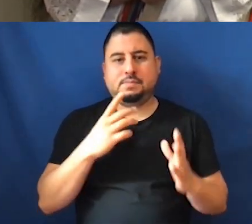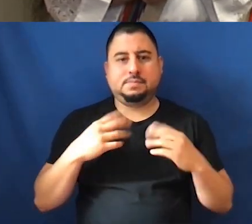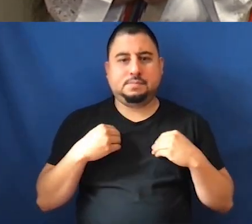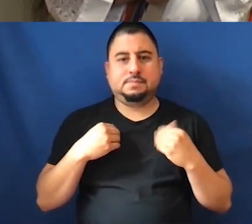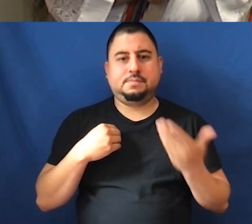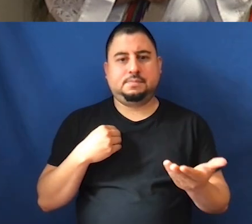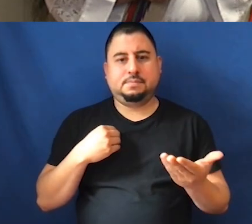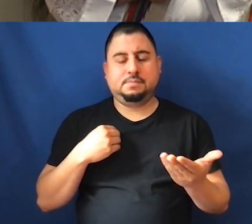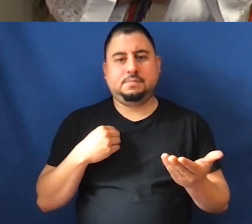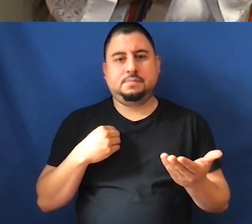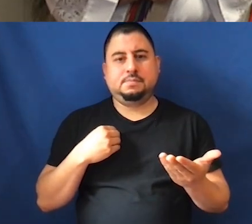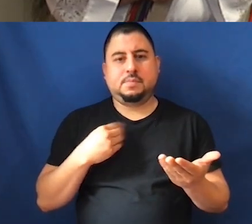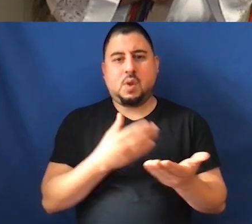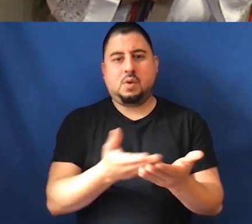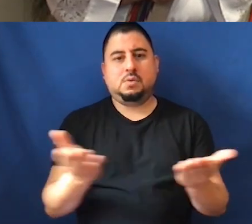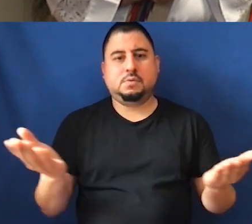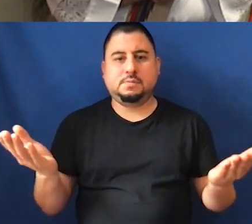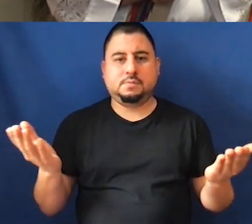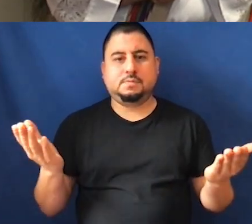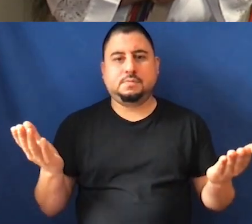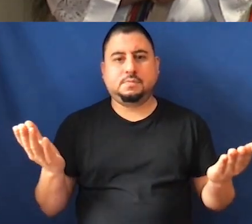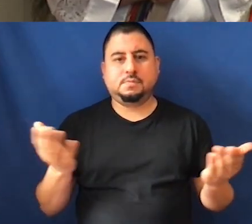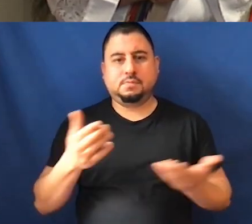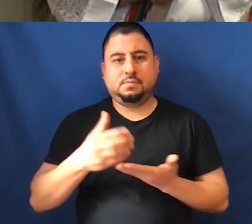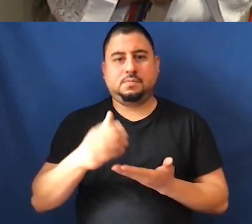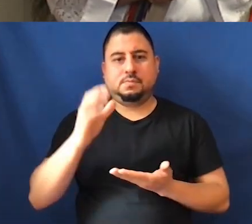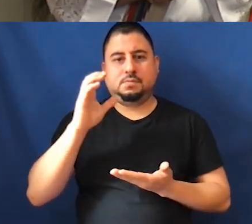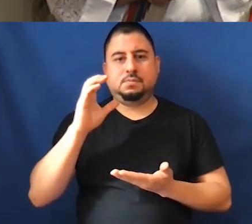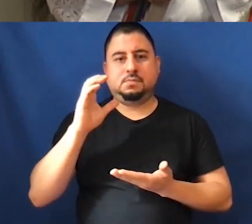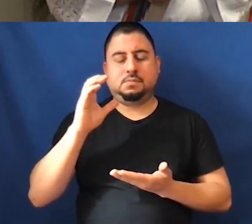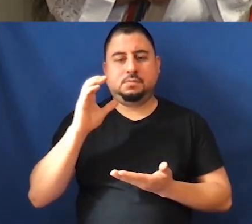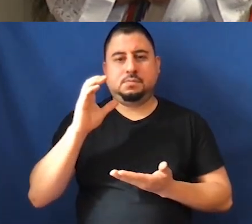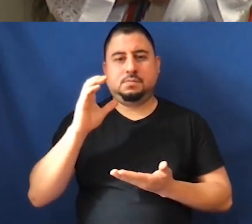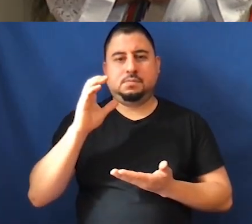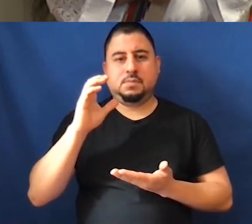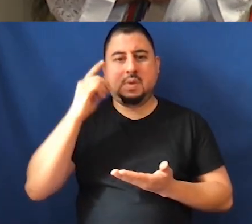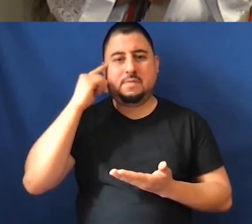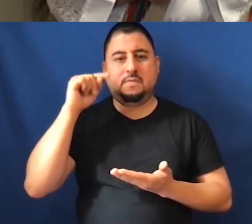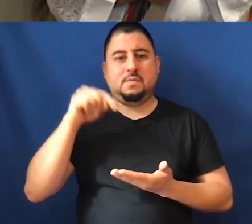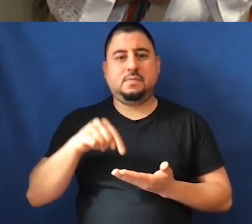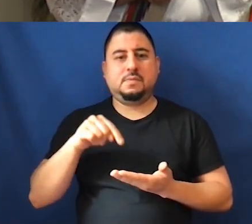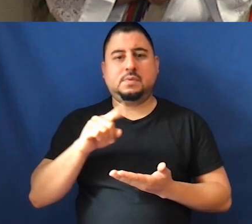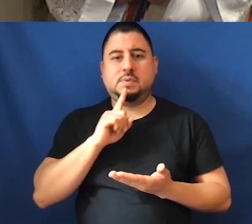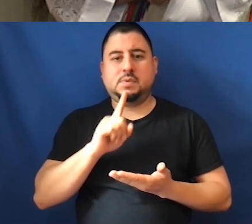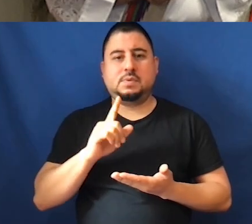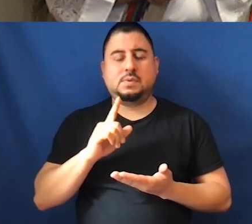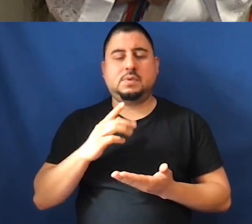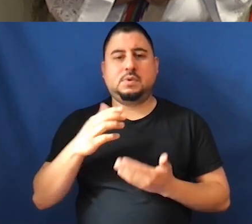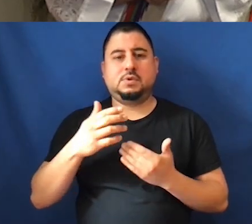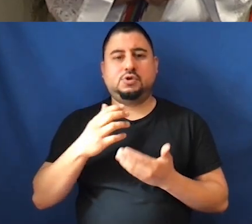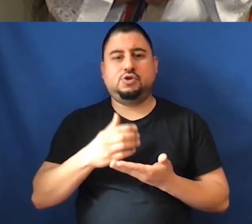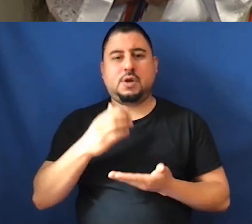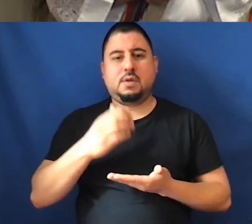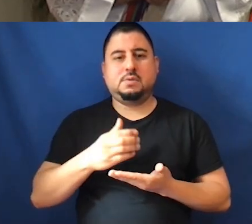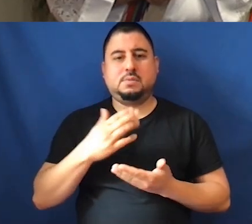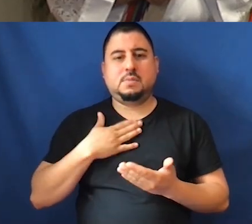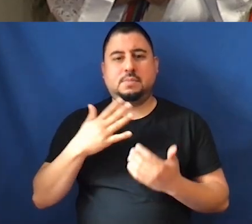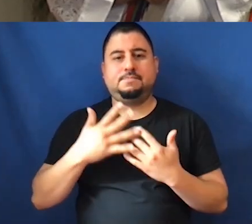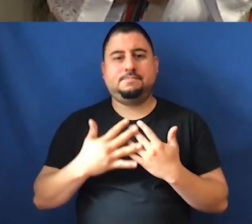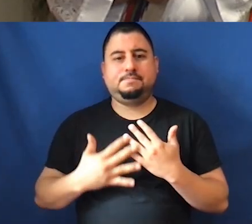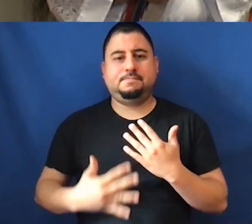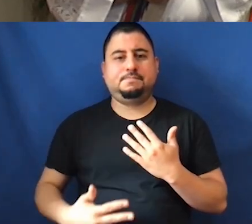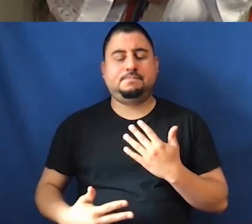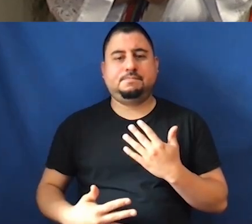this, all of you, and drink from it. For this is the chalice of